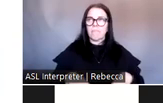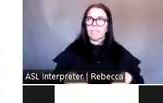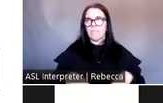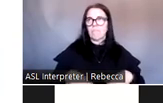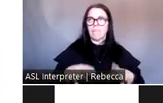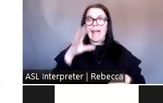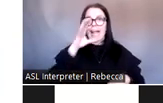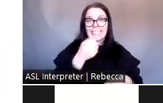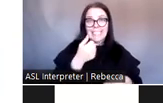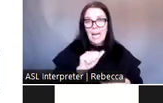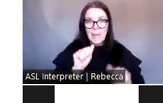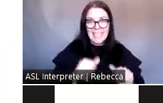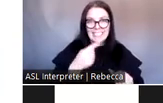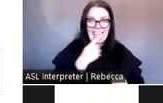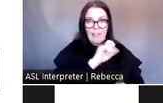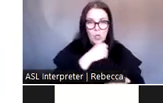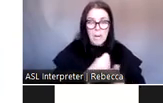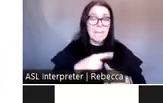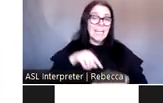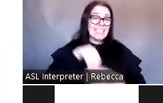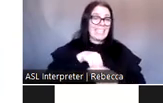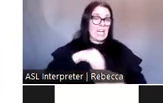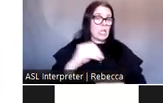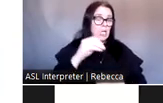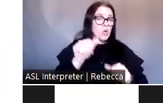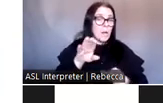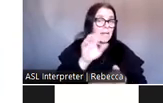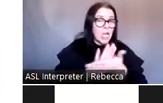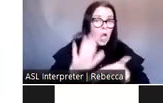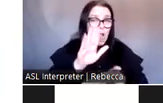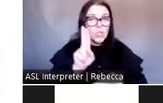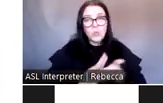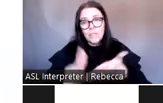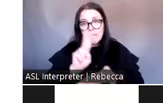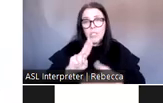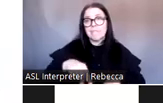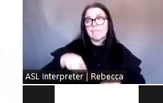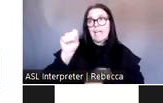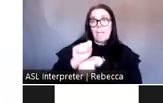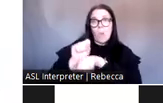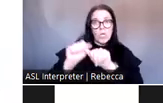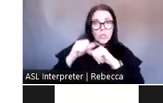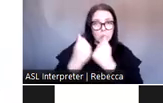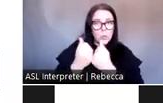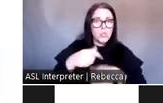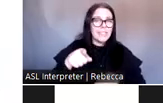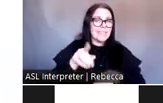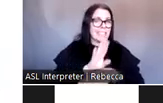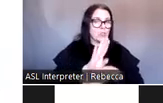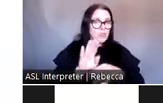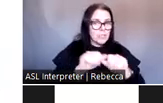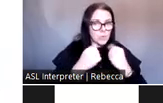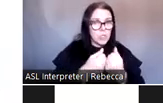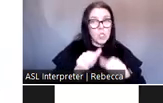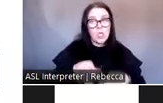in the Ontario landscape, it could be a college, a university, an employer association, an industry association. It could probably be a